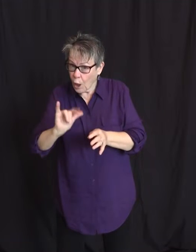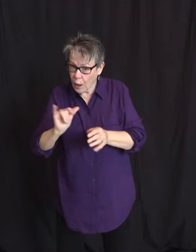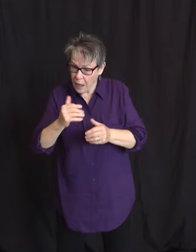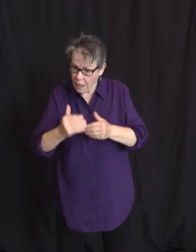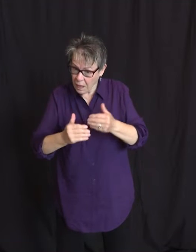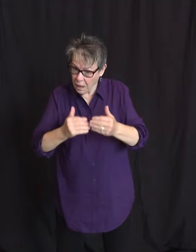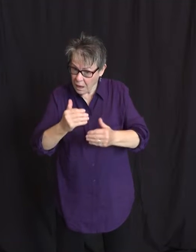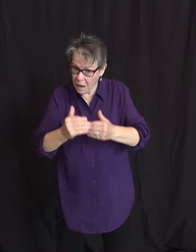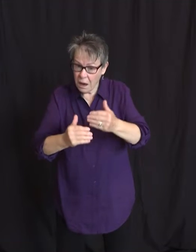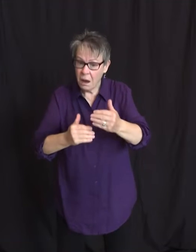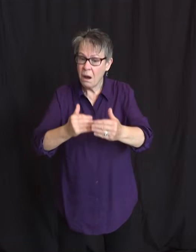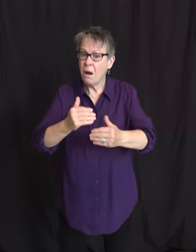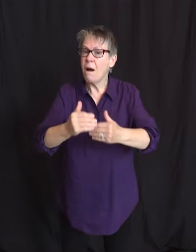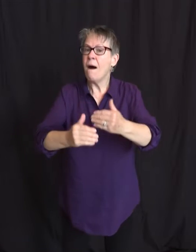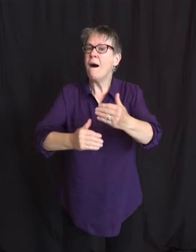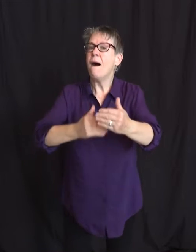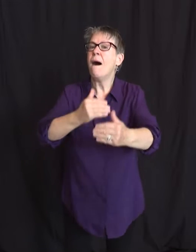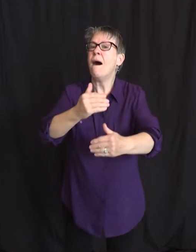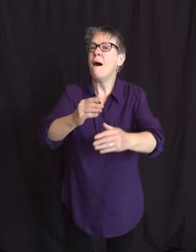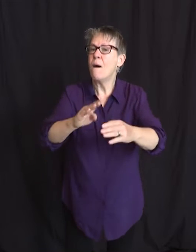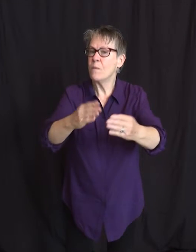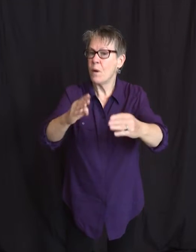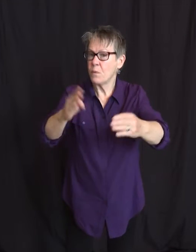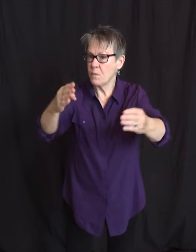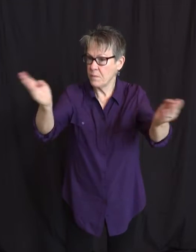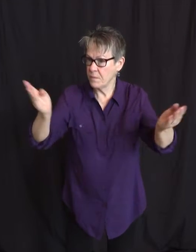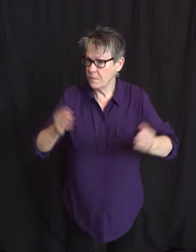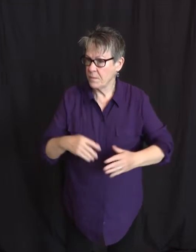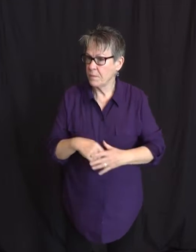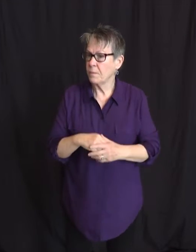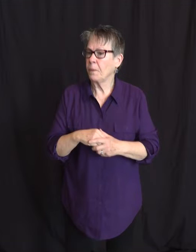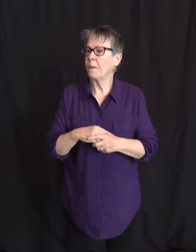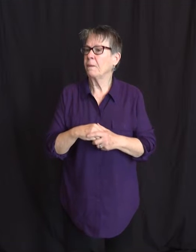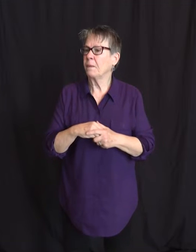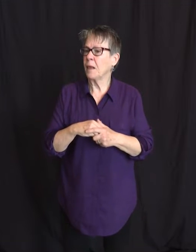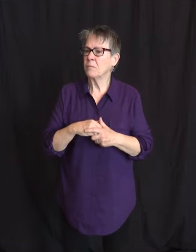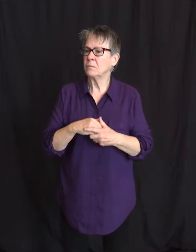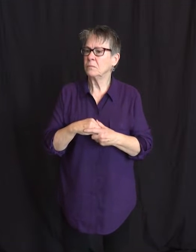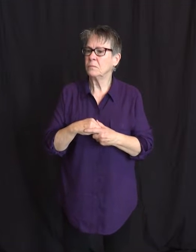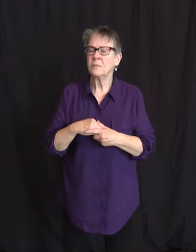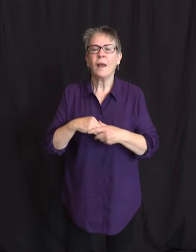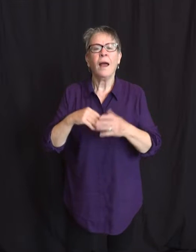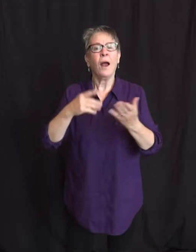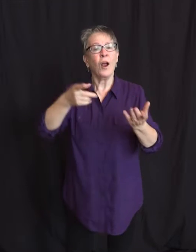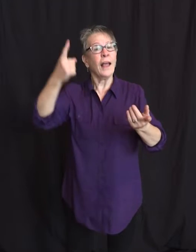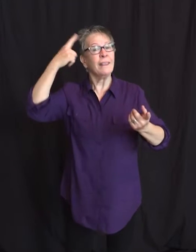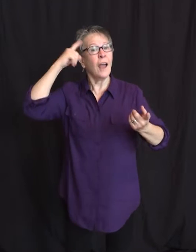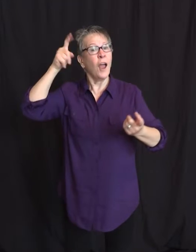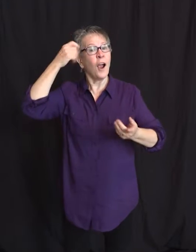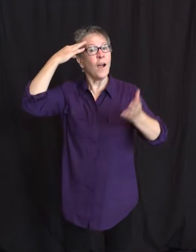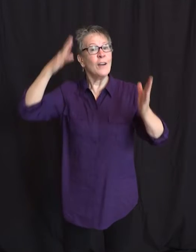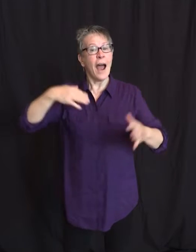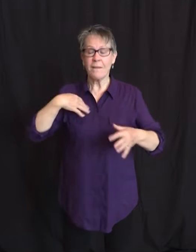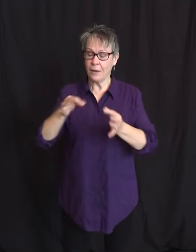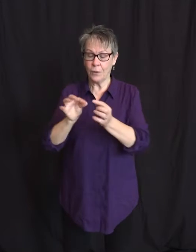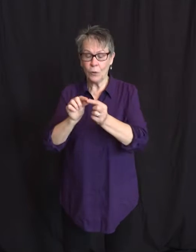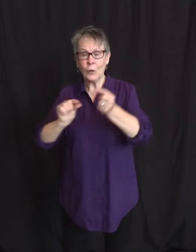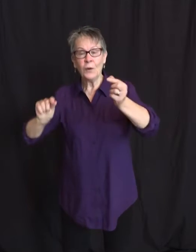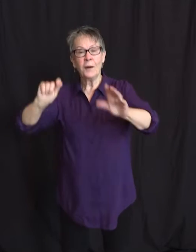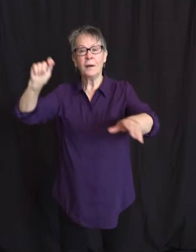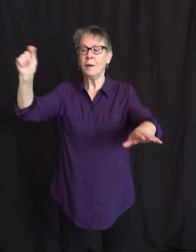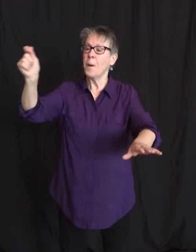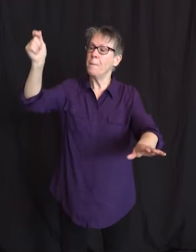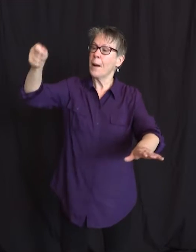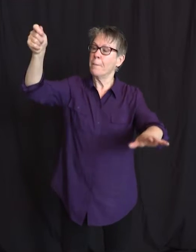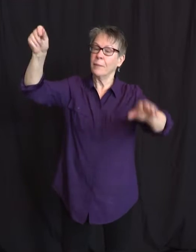make happen by waving a magic wand. It can only happen when all of us have the confidence to step out and go out to a restaurant,